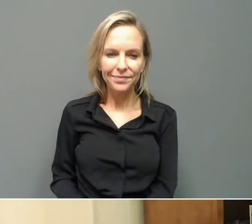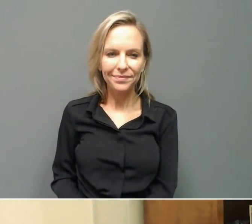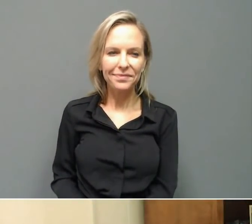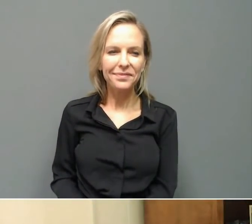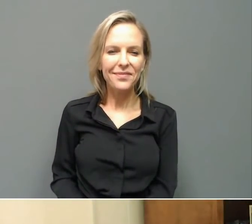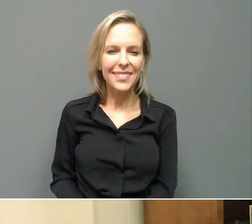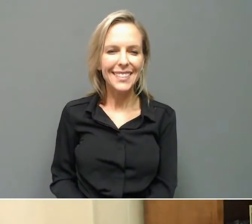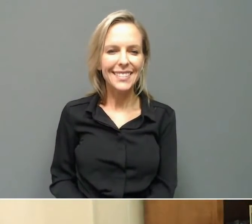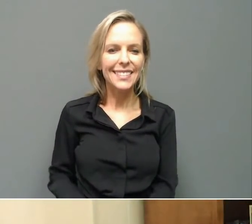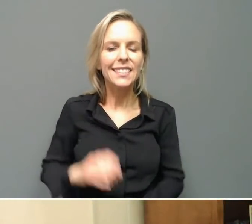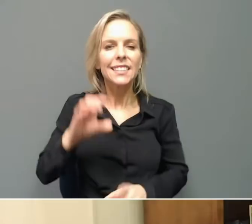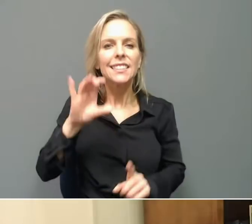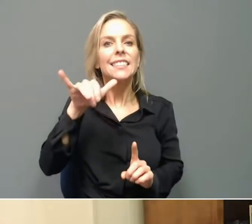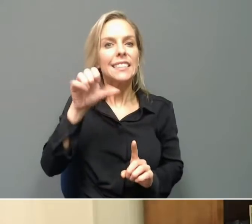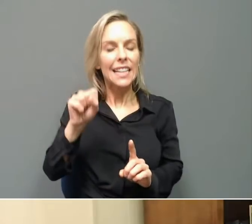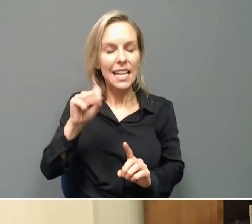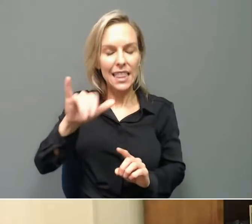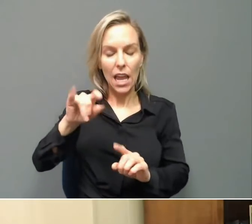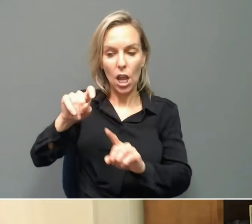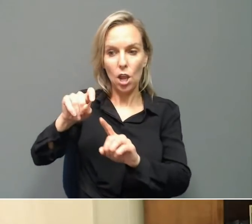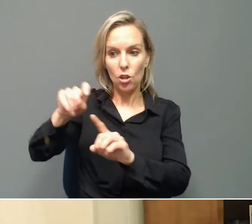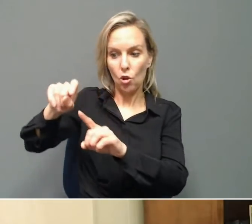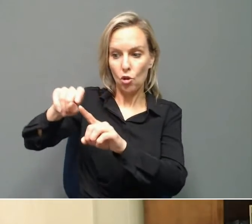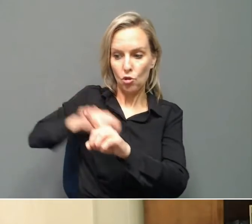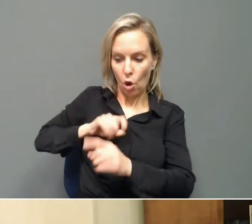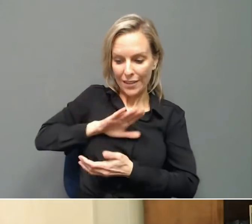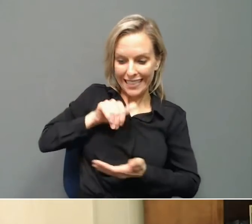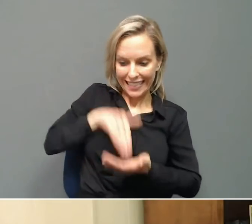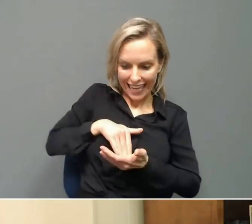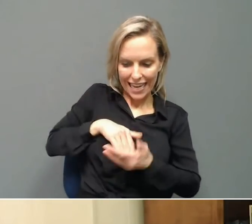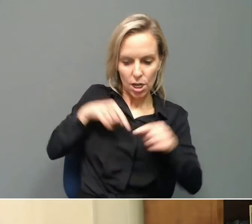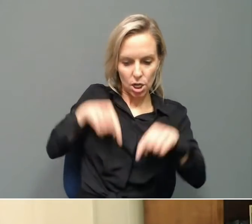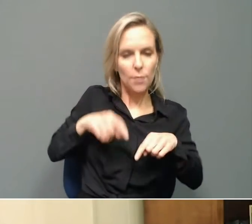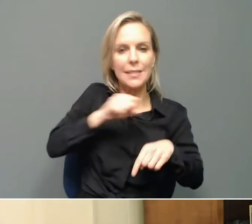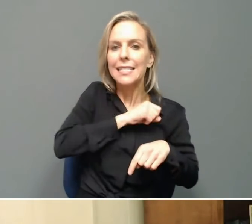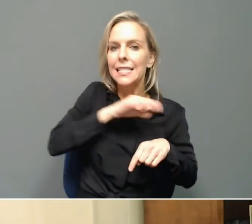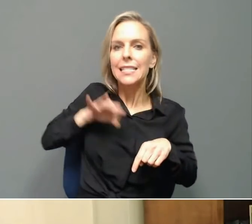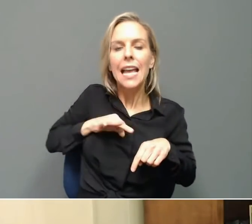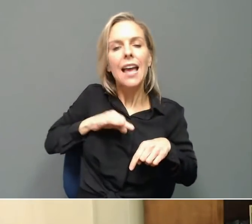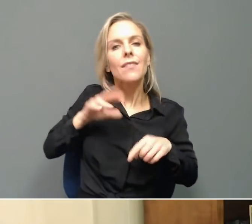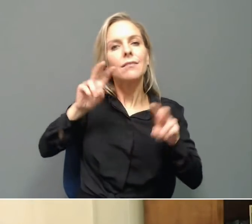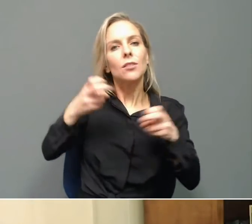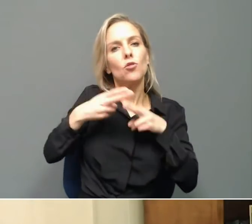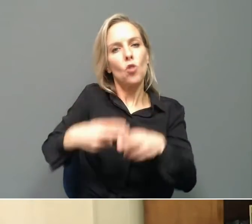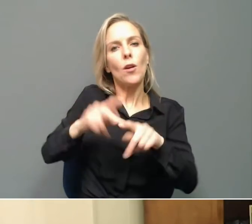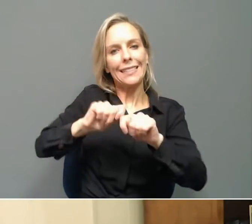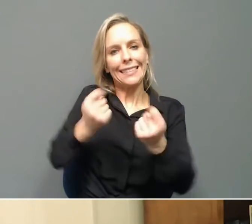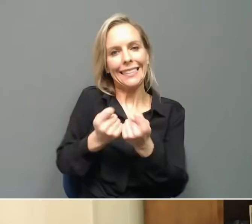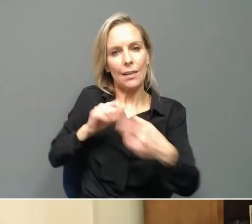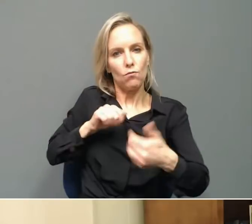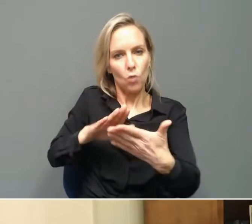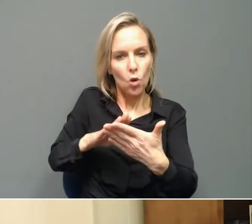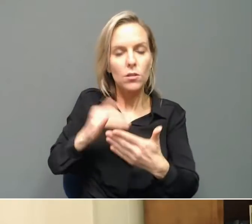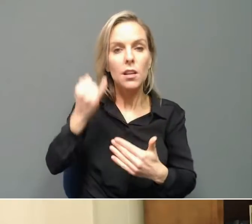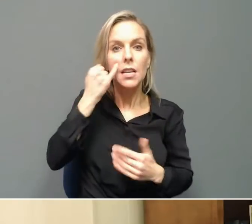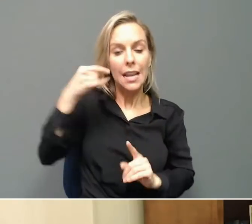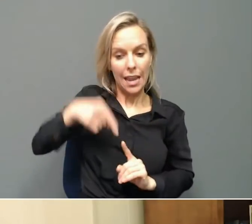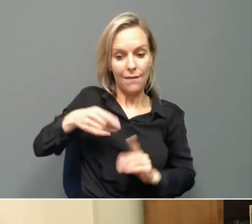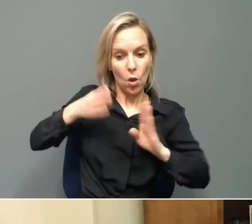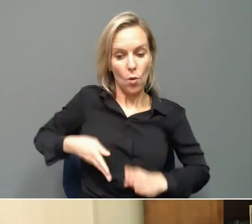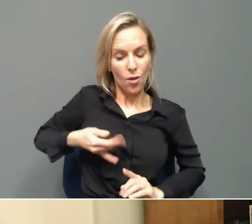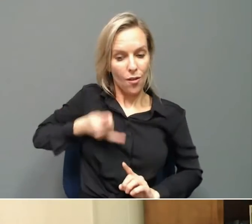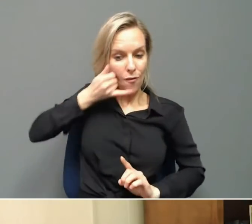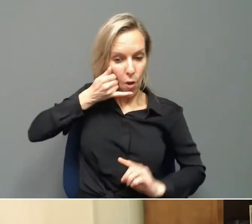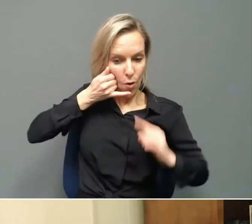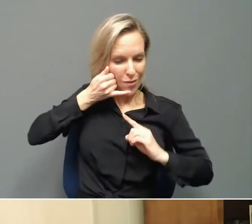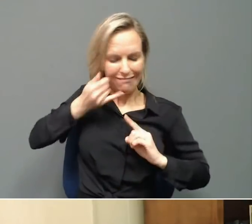Yes, the call center will be staffed with a team approach so that if the person who is on the phone cannot